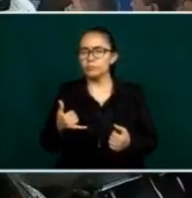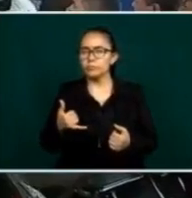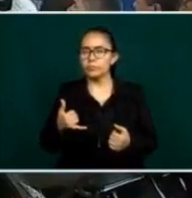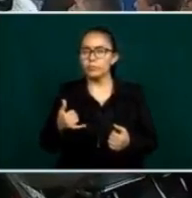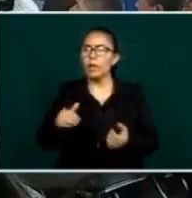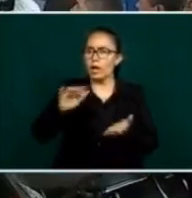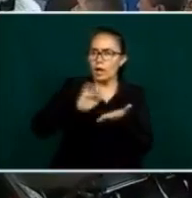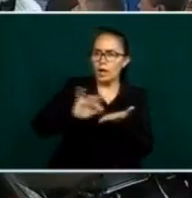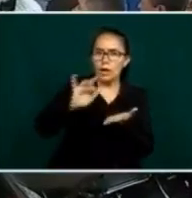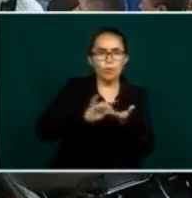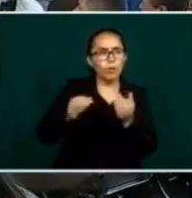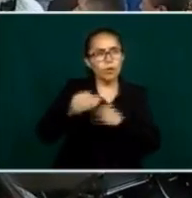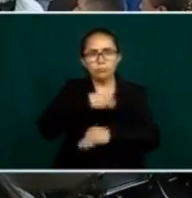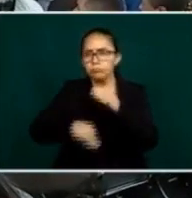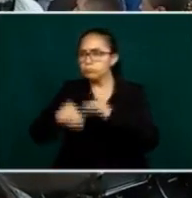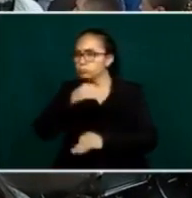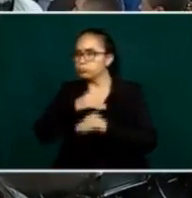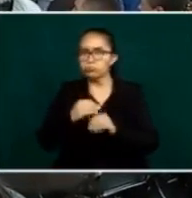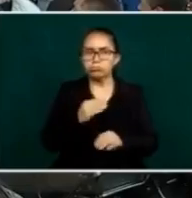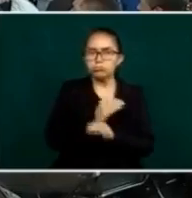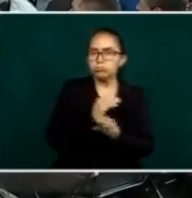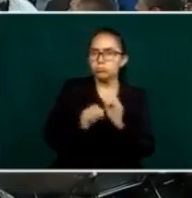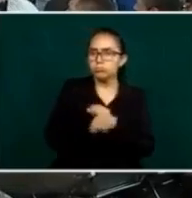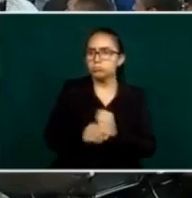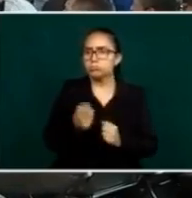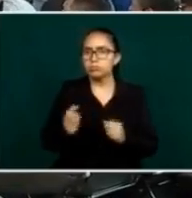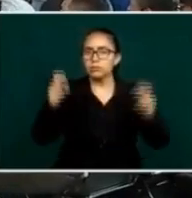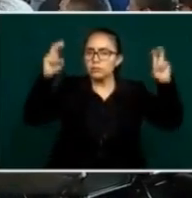attacks. And we will support you in everything.